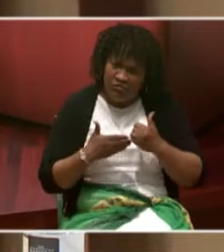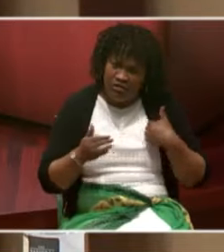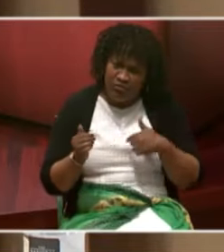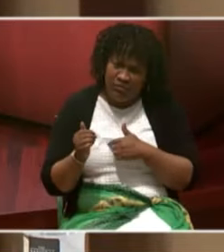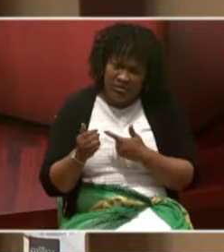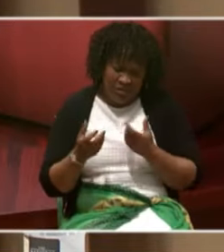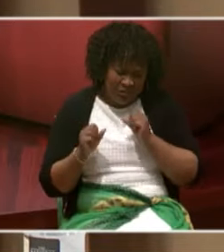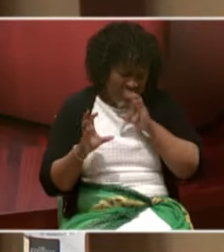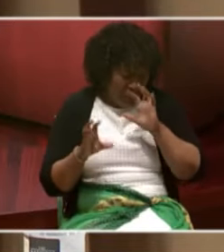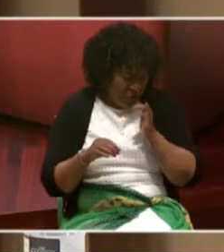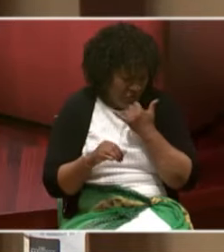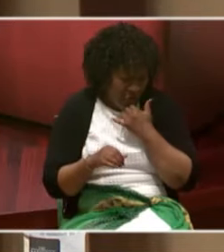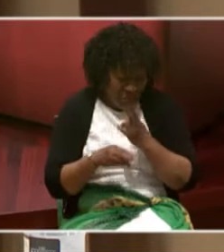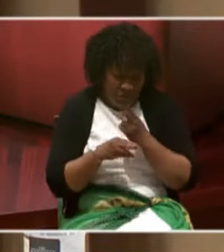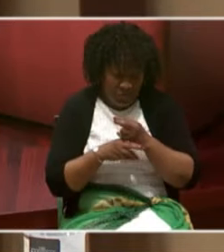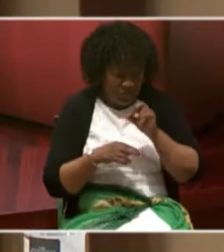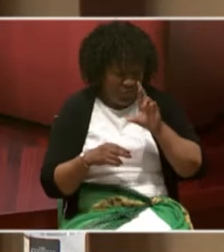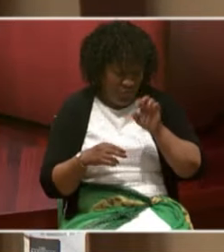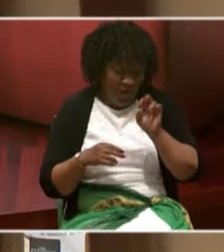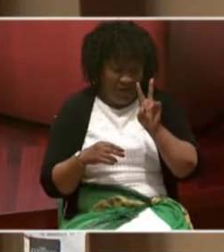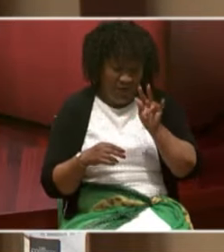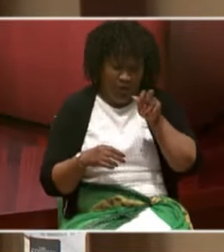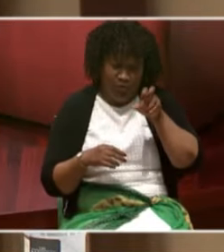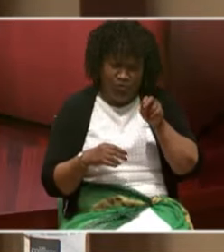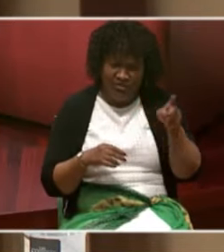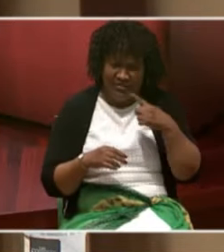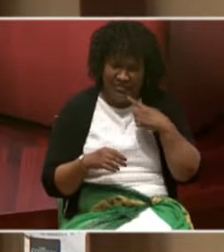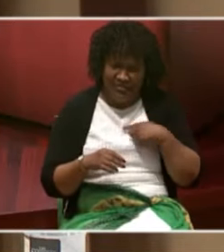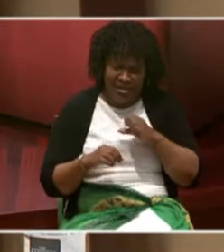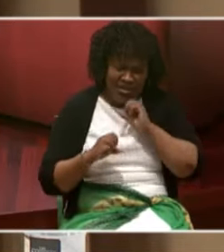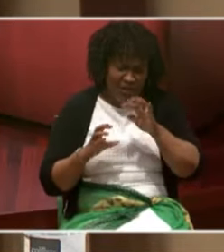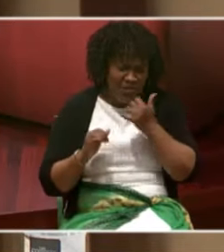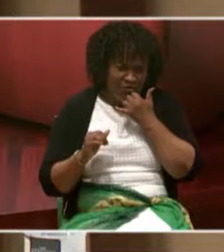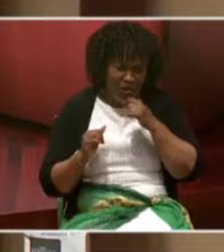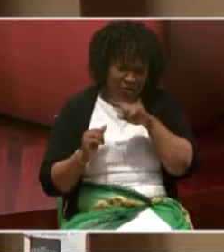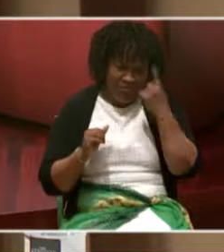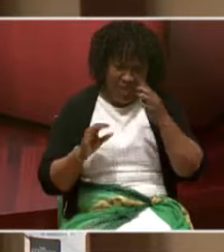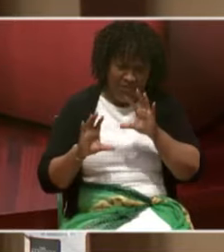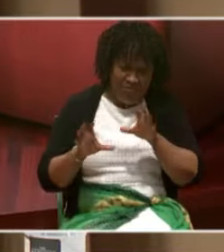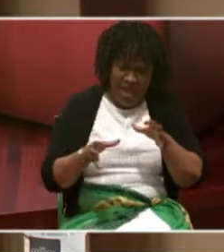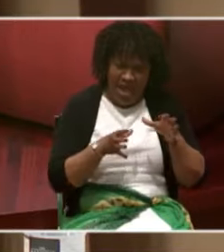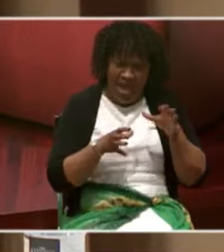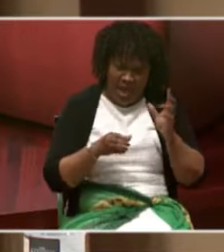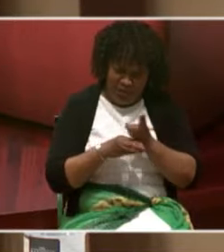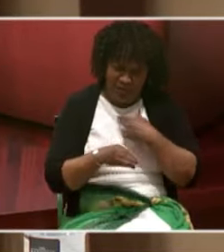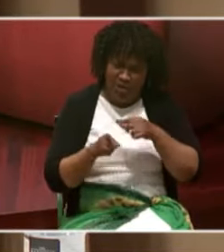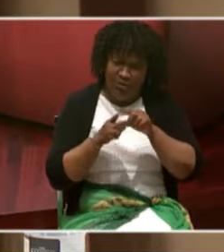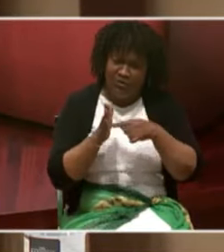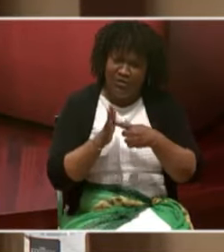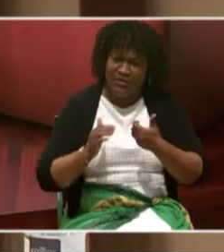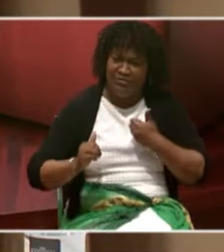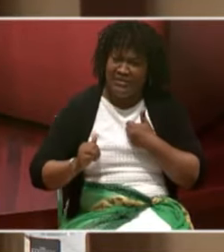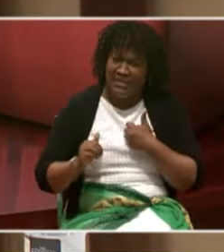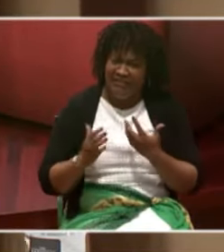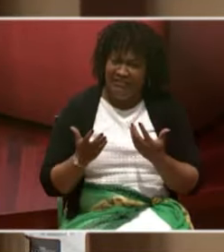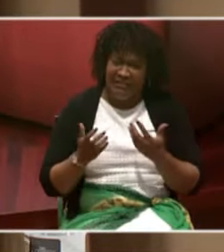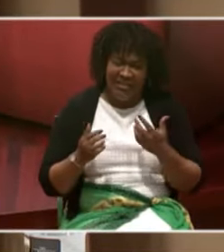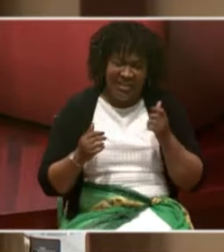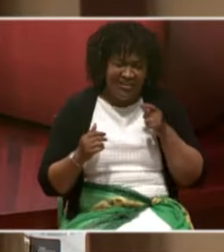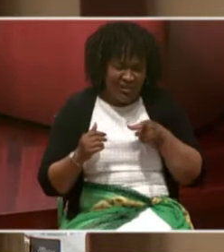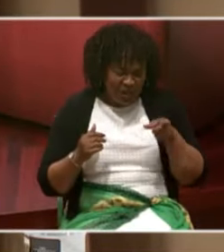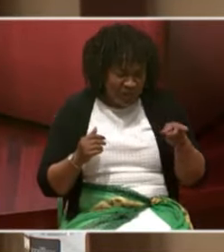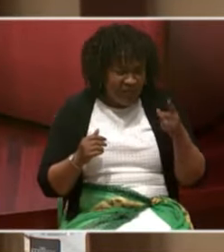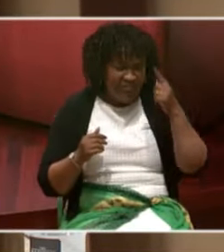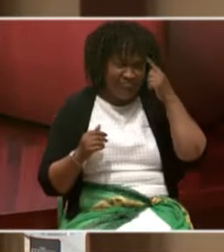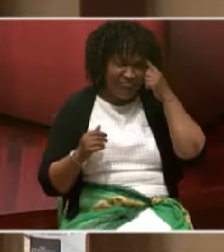Randolph, man that I love and admire. I couldn't say no to Martin Luther King Jr. He was my hero, my inspiration.